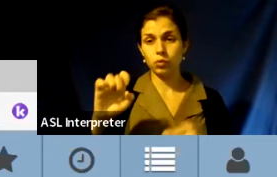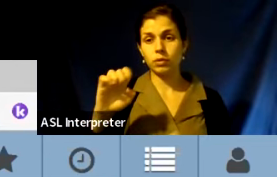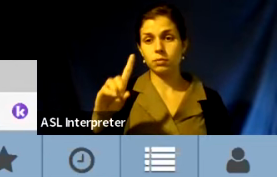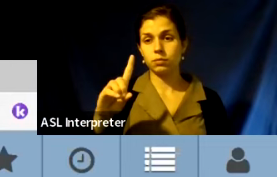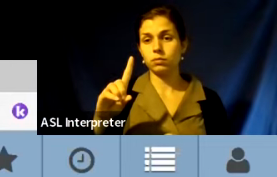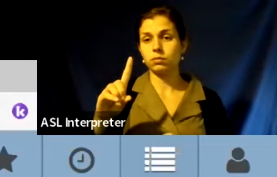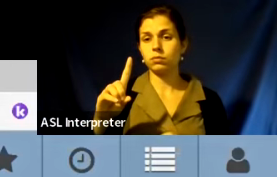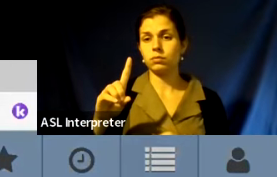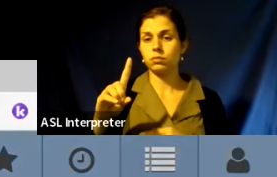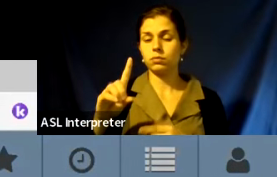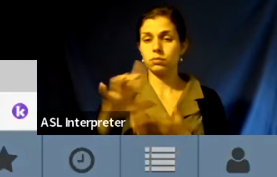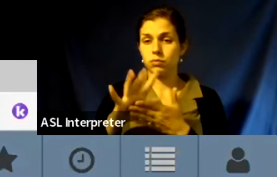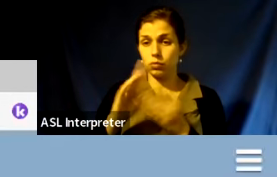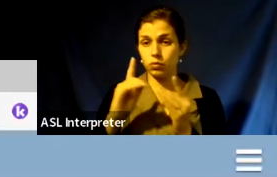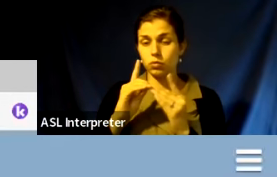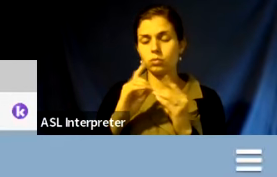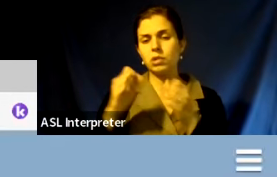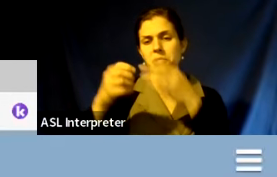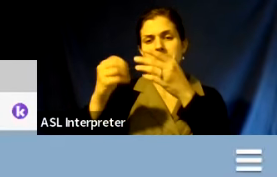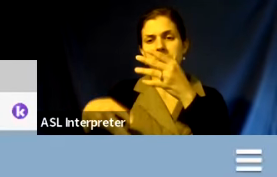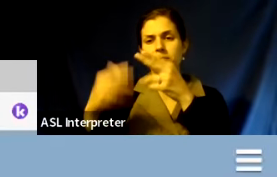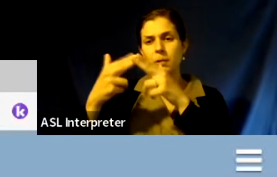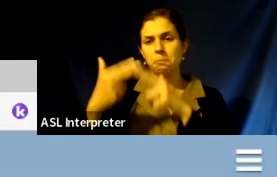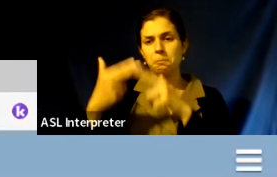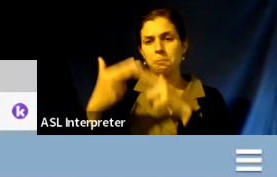And next, I want to show you the attendance